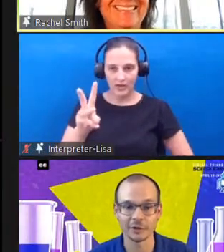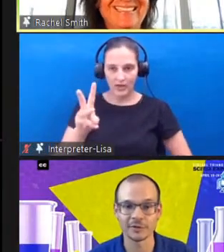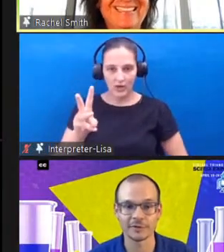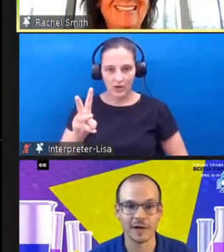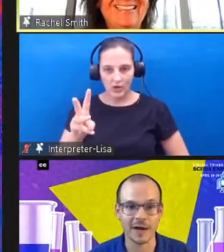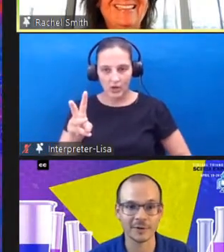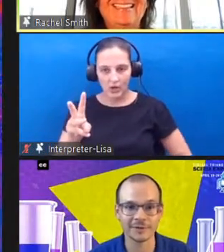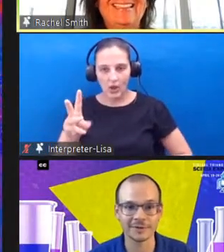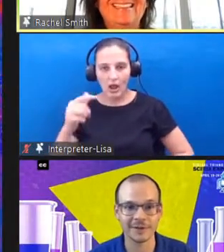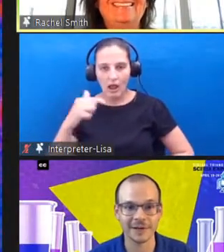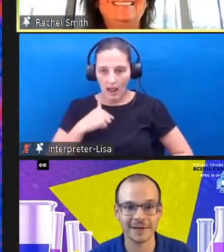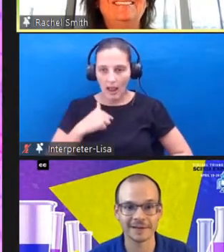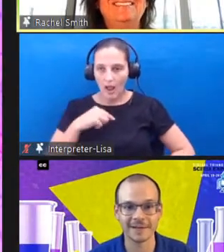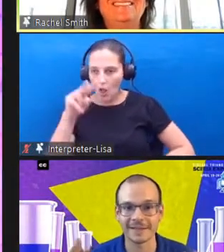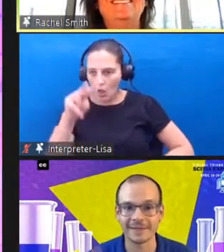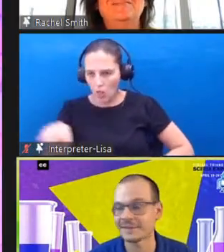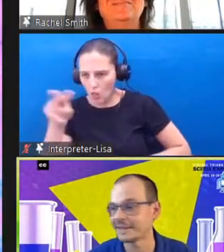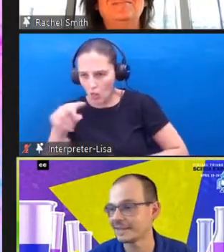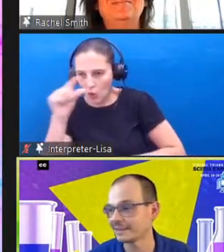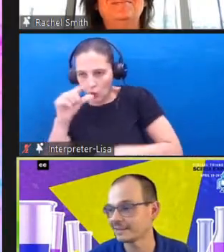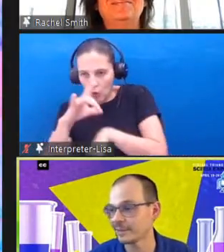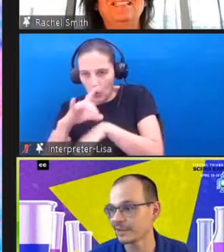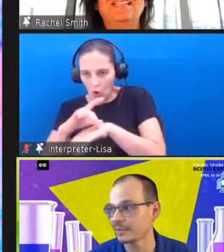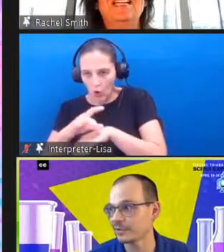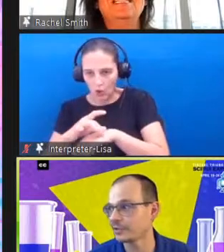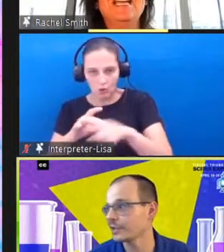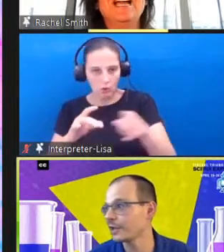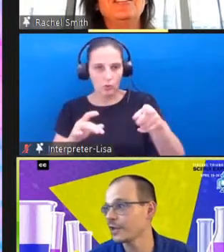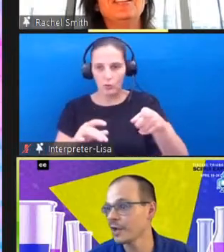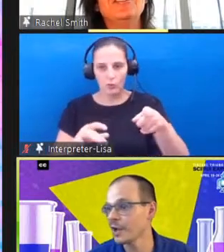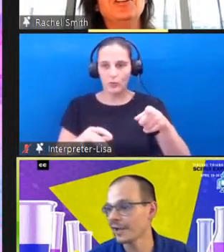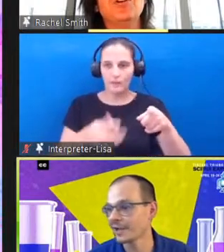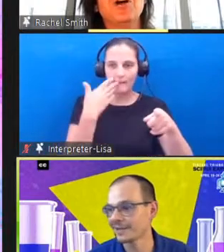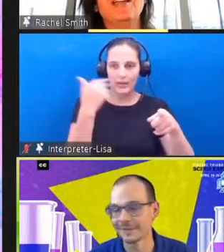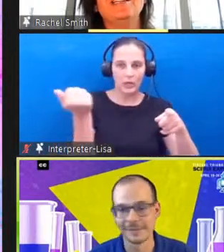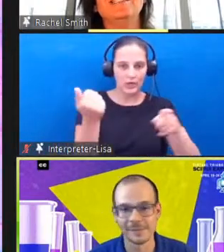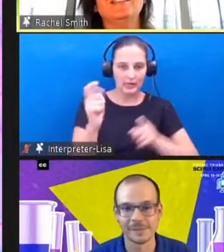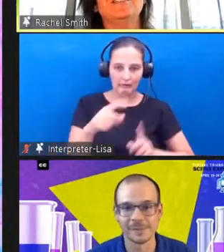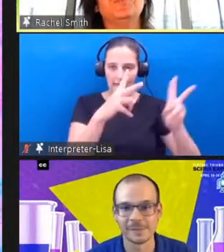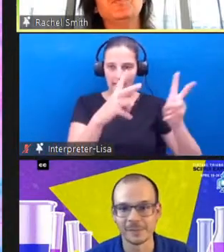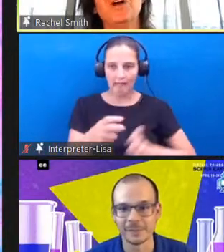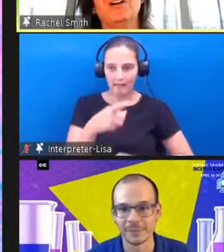Google Earth for hours. I definitely need to get this on my computer. Yeah,